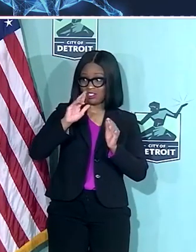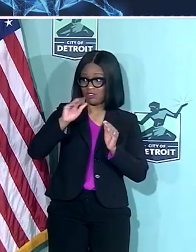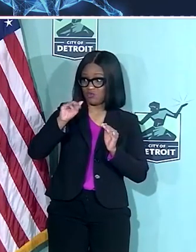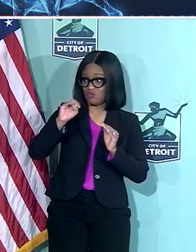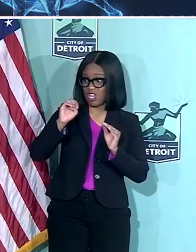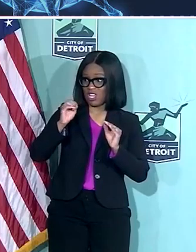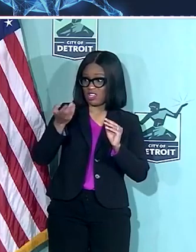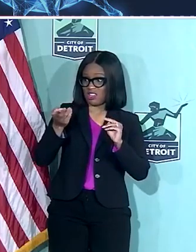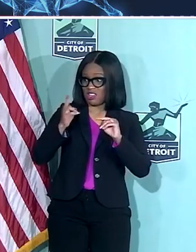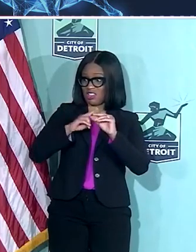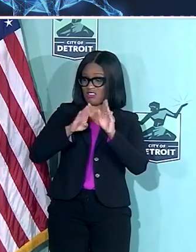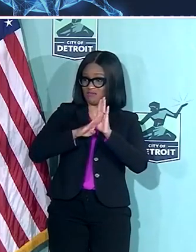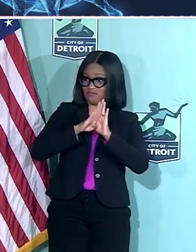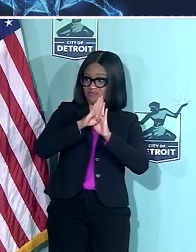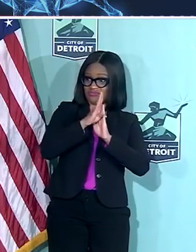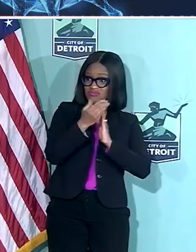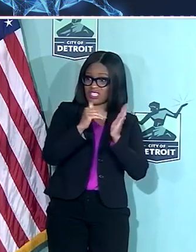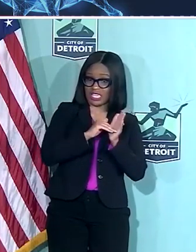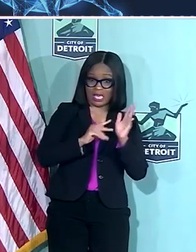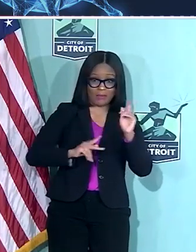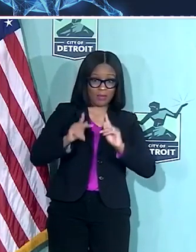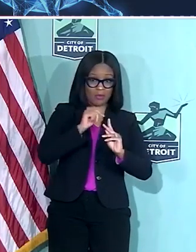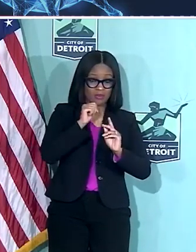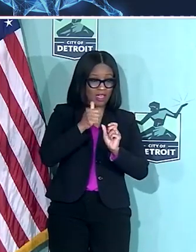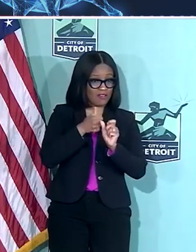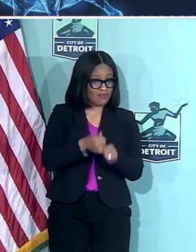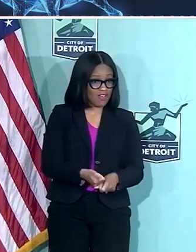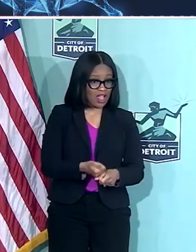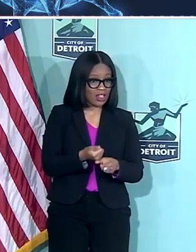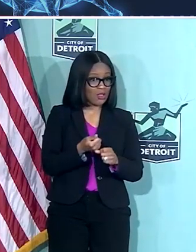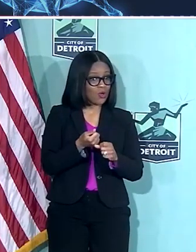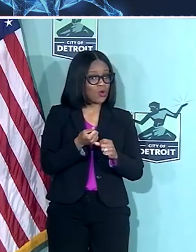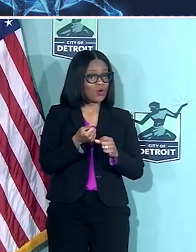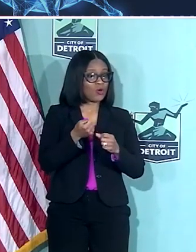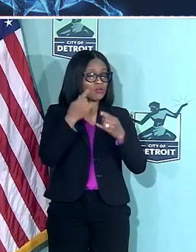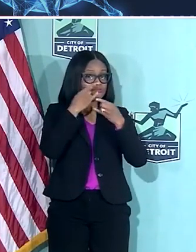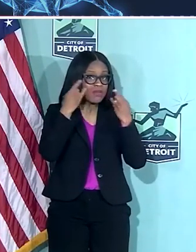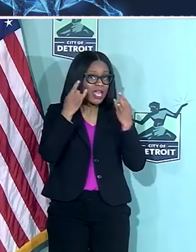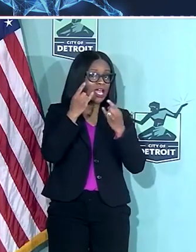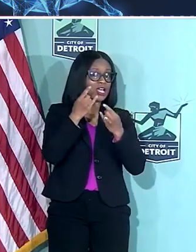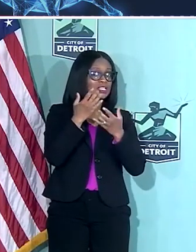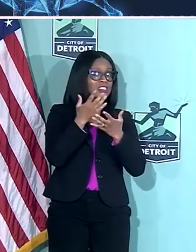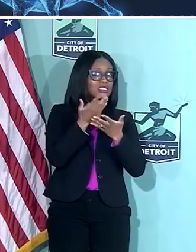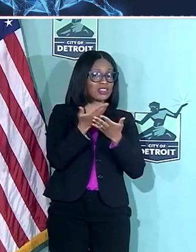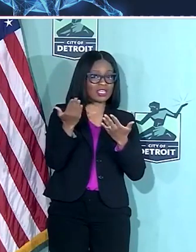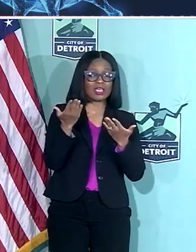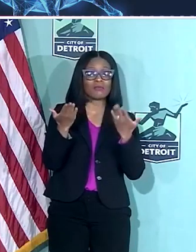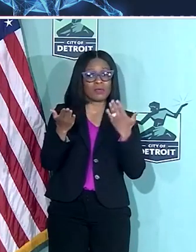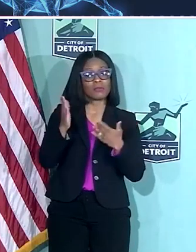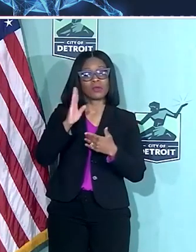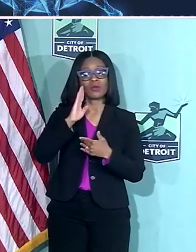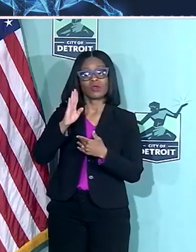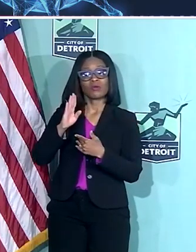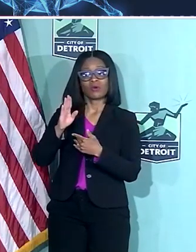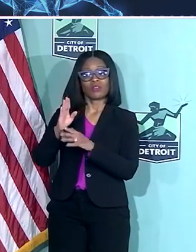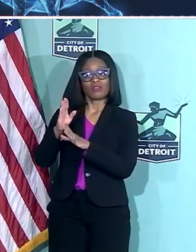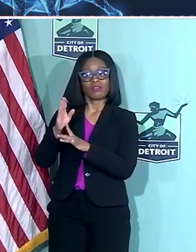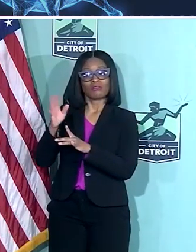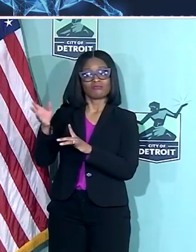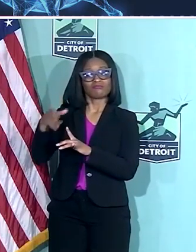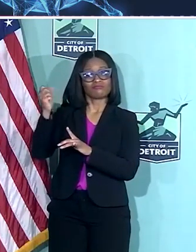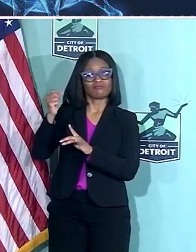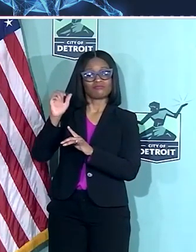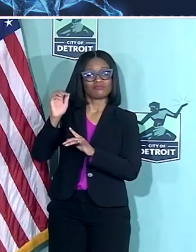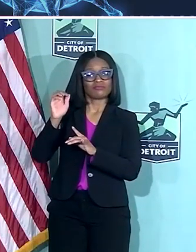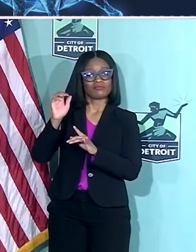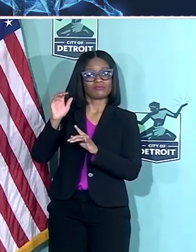not following basic protocols, we may make it a condition of your business license or your certificate of compliance. Right